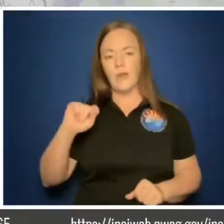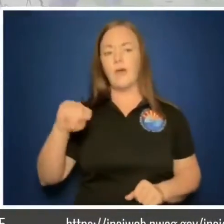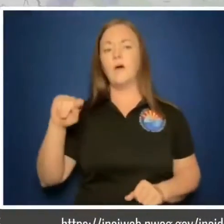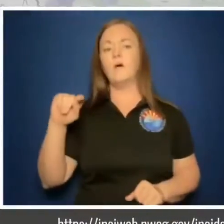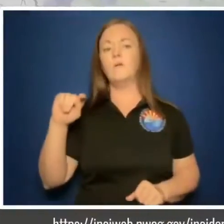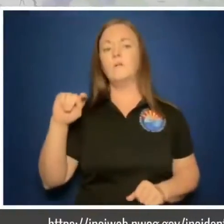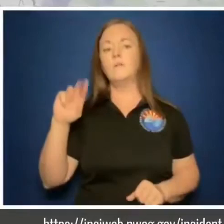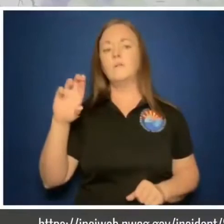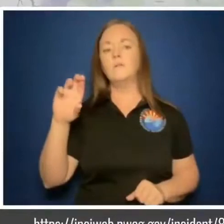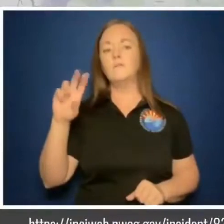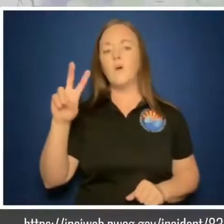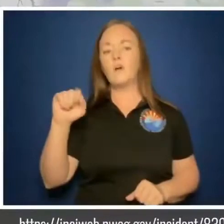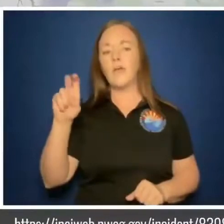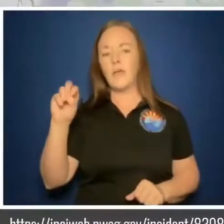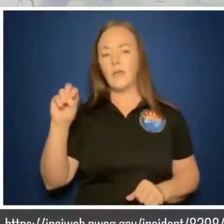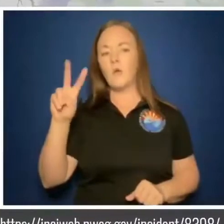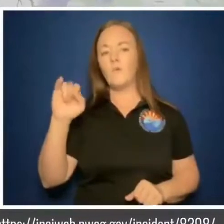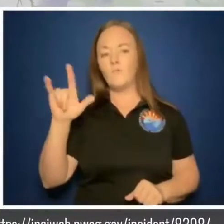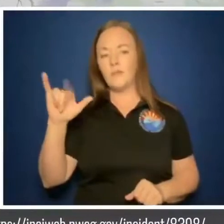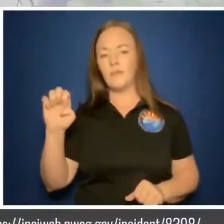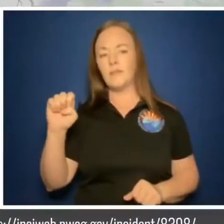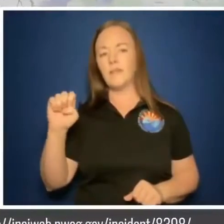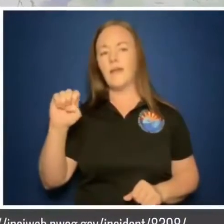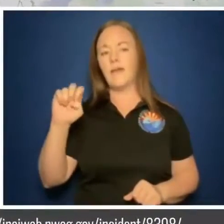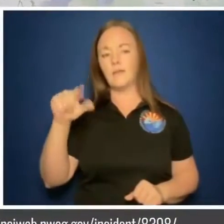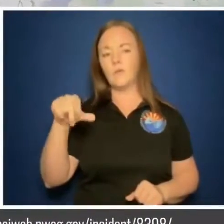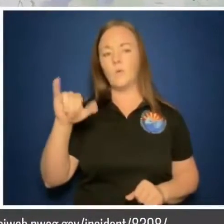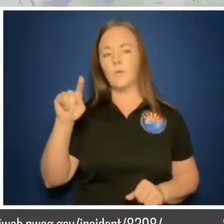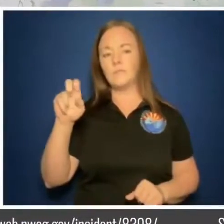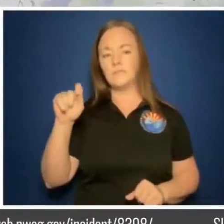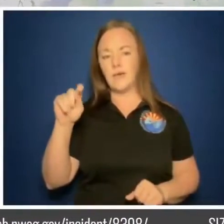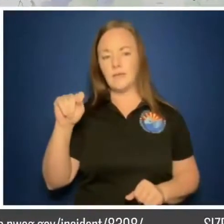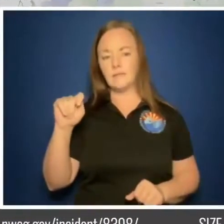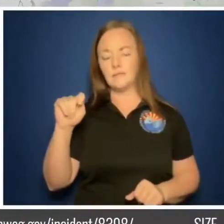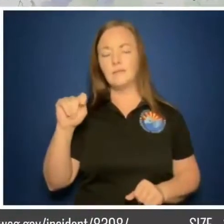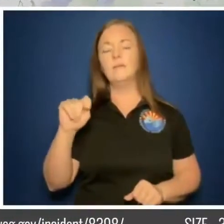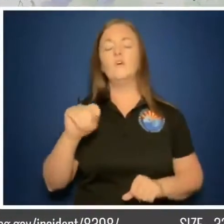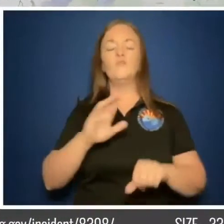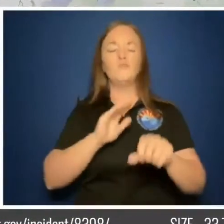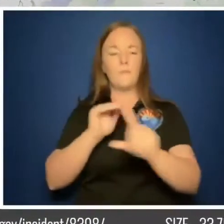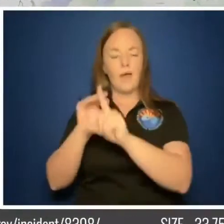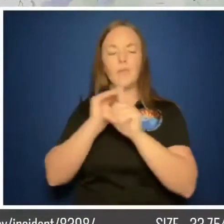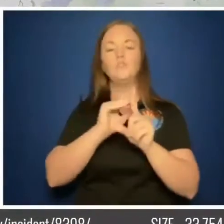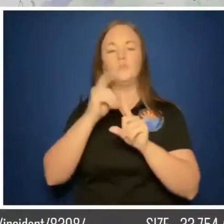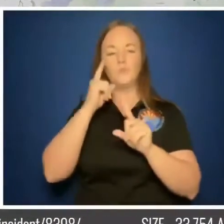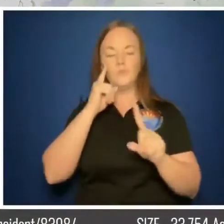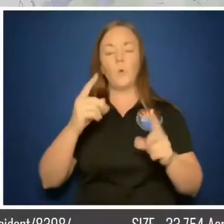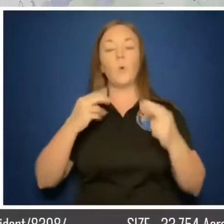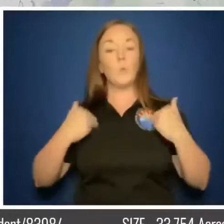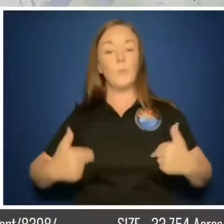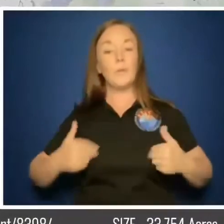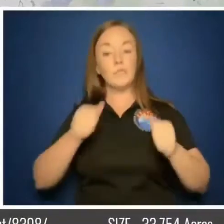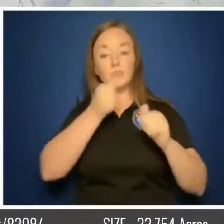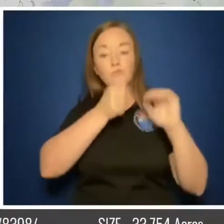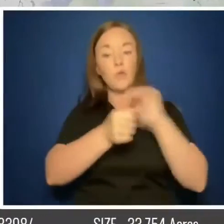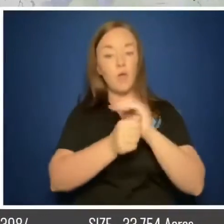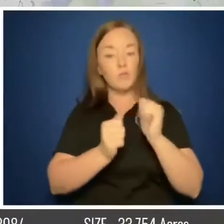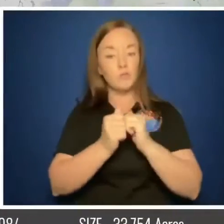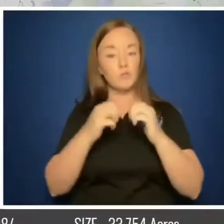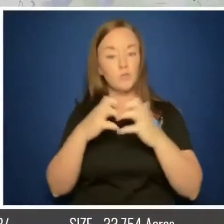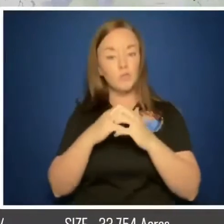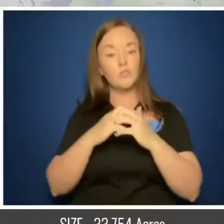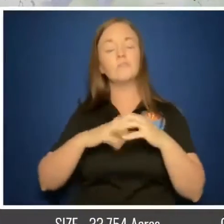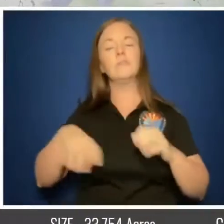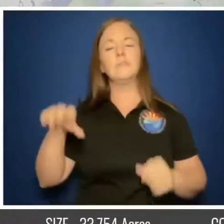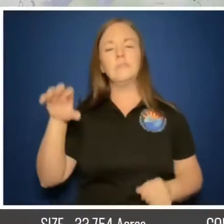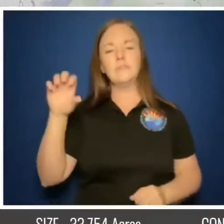For evacuation shelter information, just to remind you, we have, for the human shelters, we have Cameron Park CSD and